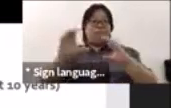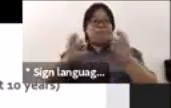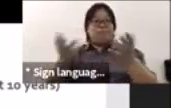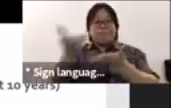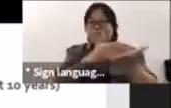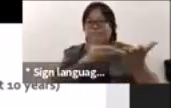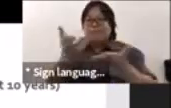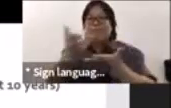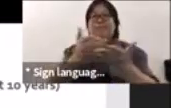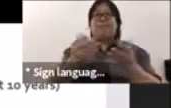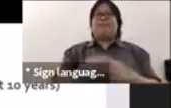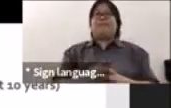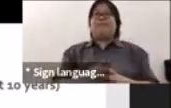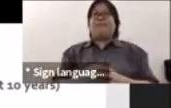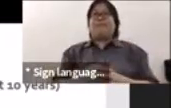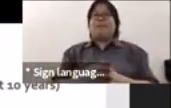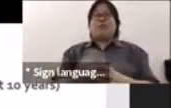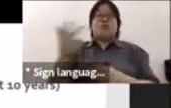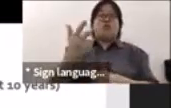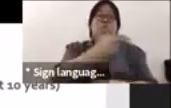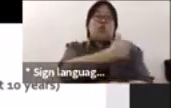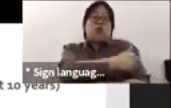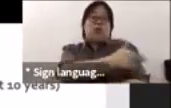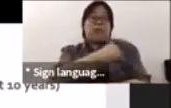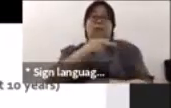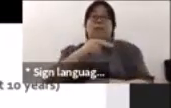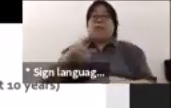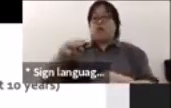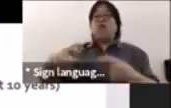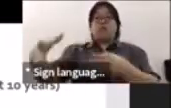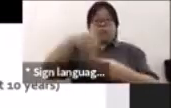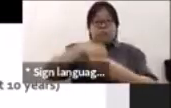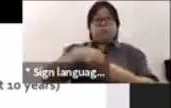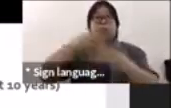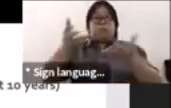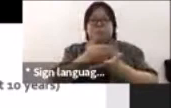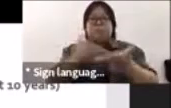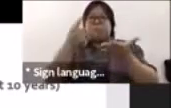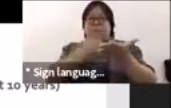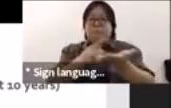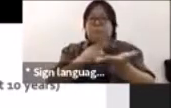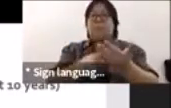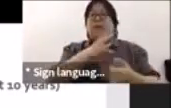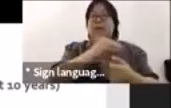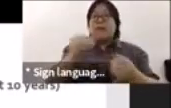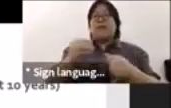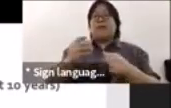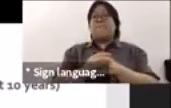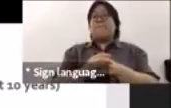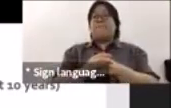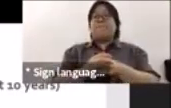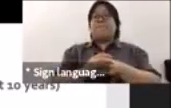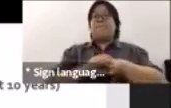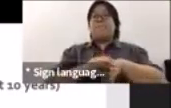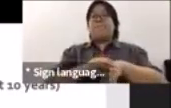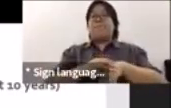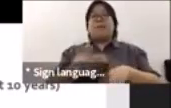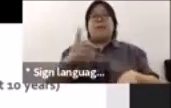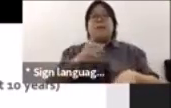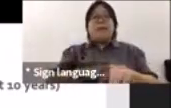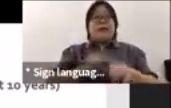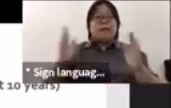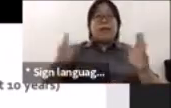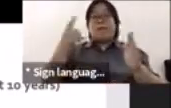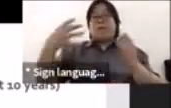three hospital and non-governmental organization. And I have followed the time simple random sampling and tried to